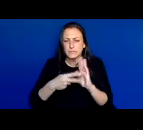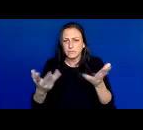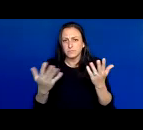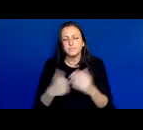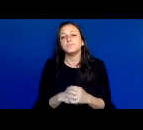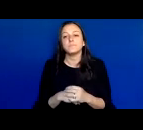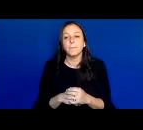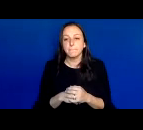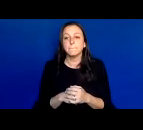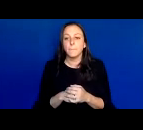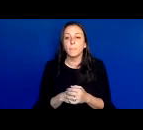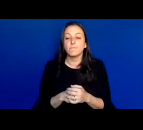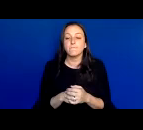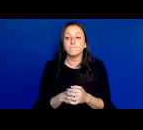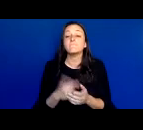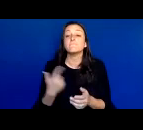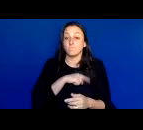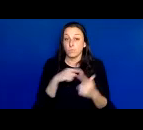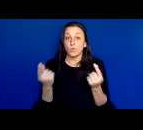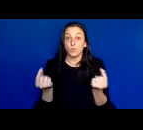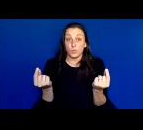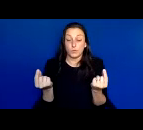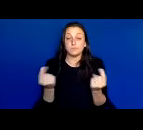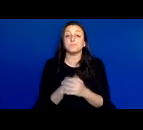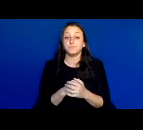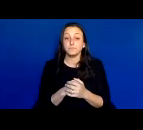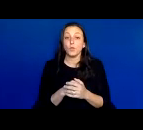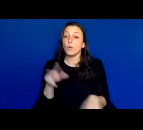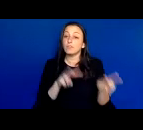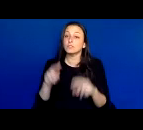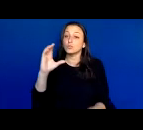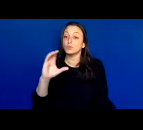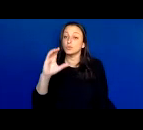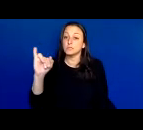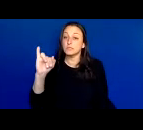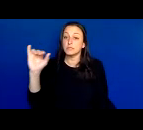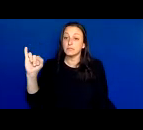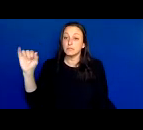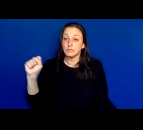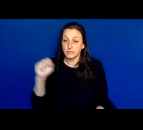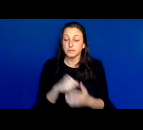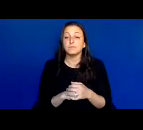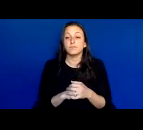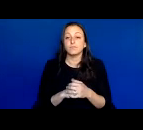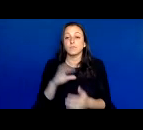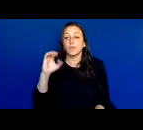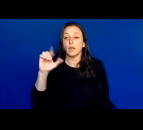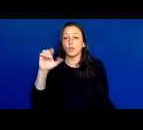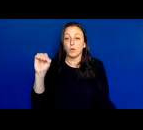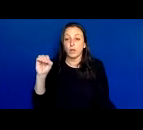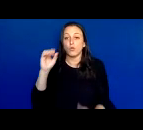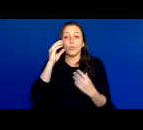what we have done is we've looked into SIS, so our Colorado Information System, and for